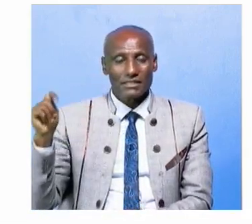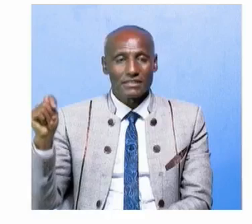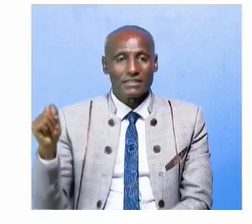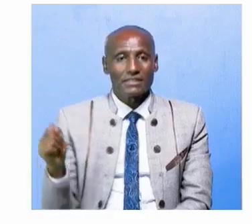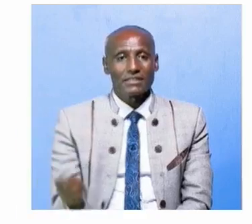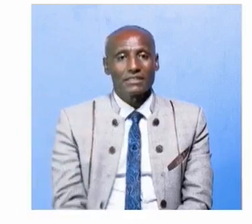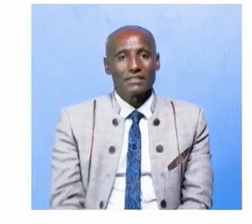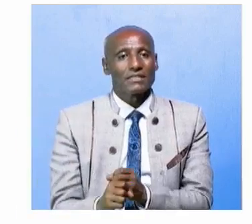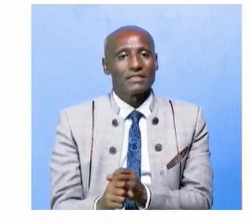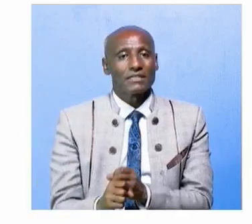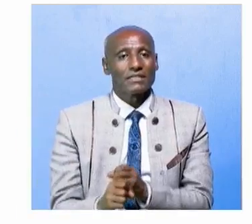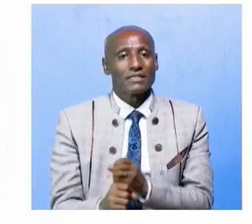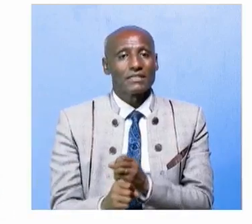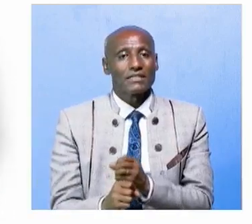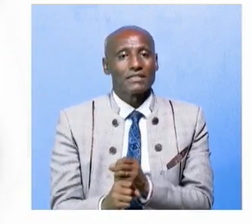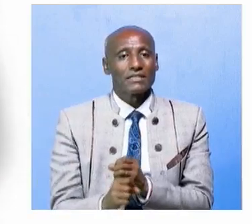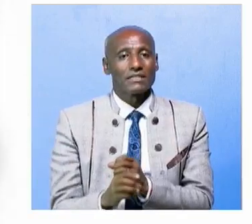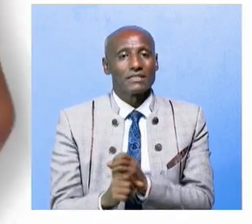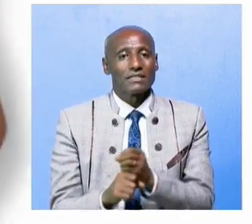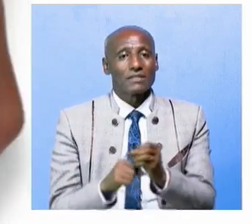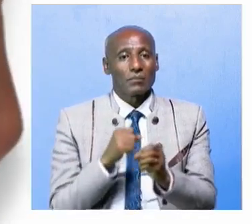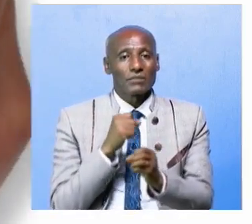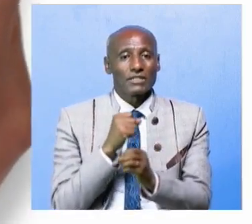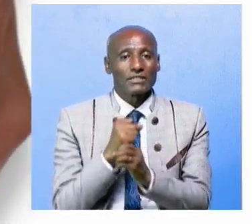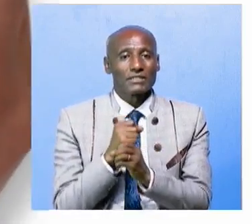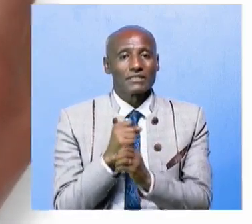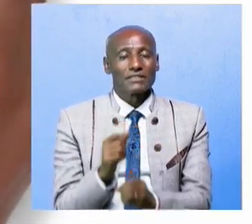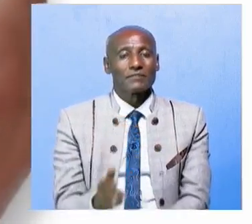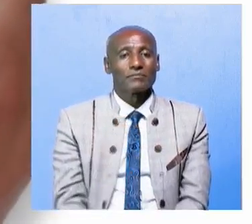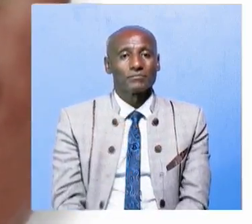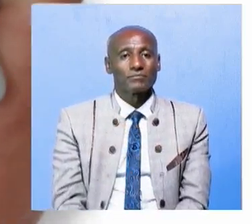is the best subject. The best subject